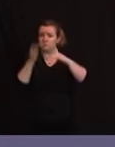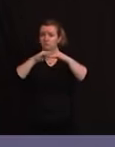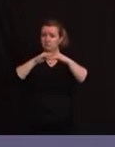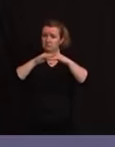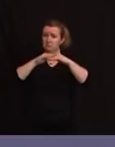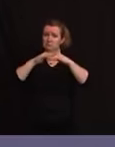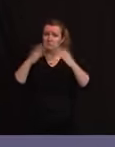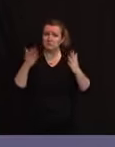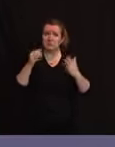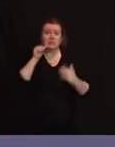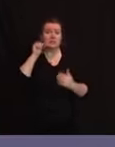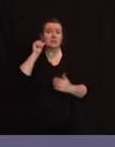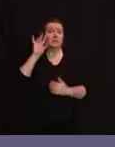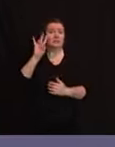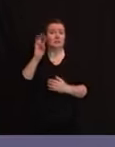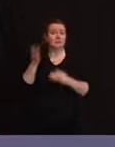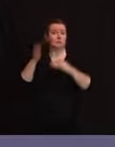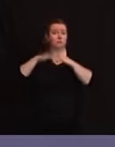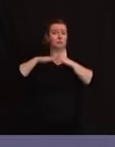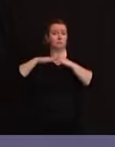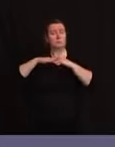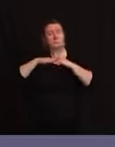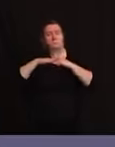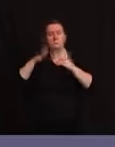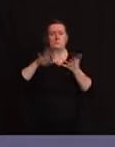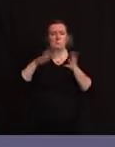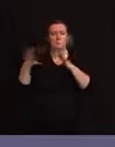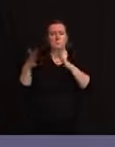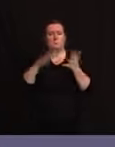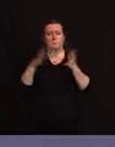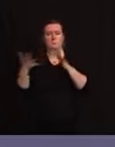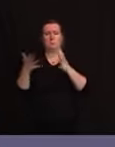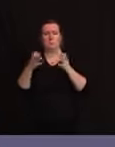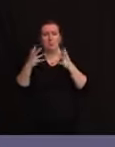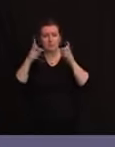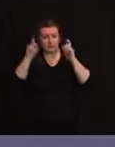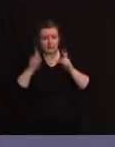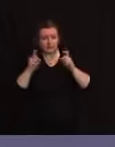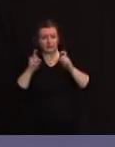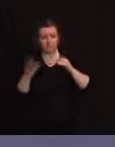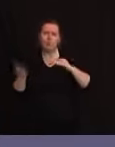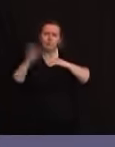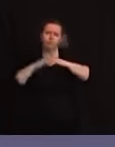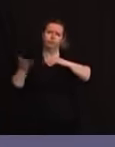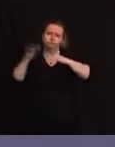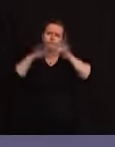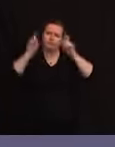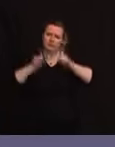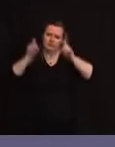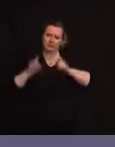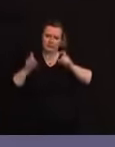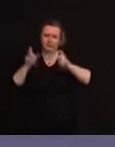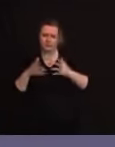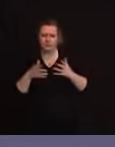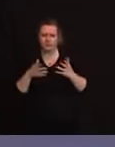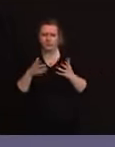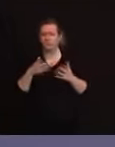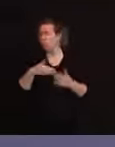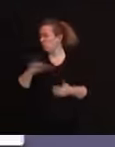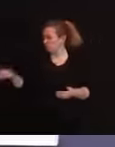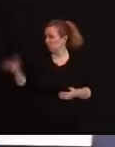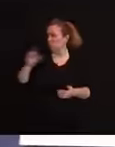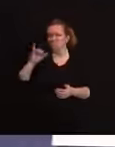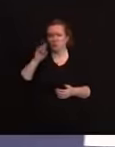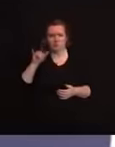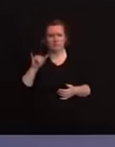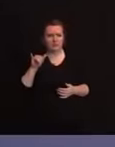a 7% increase on the day before. But the number of tests is going up. Right. That's the only thing I want to say. Judy, over to you. I'm going to let Lisa